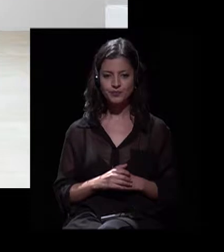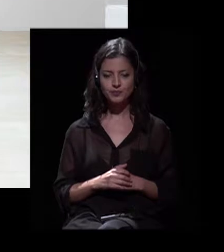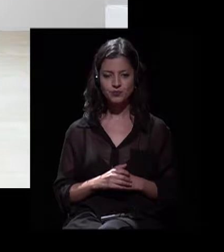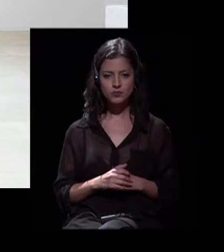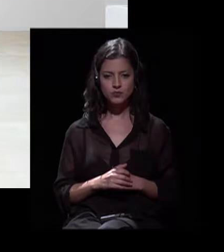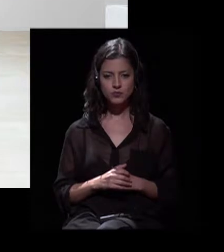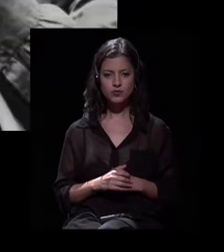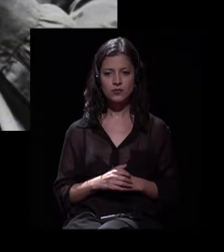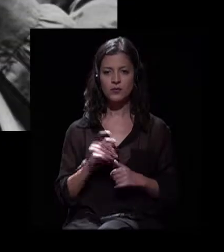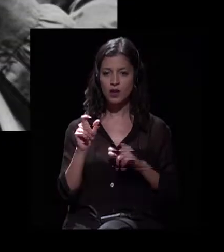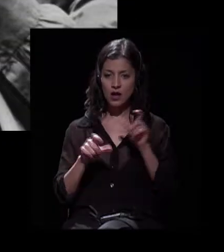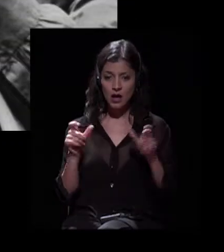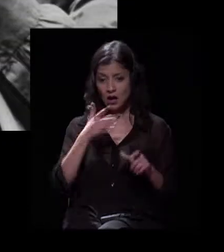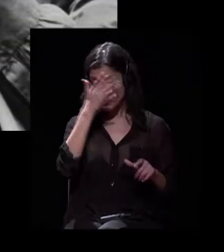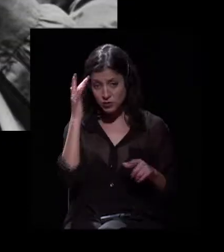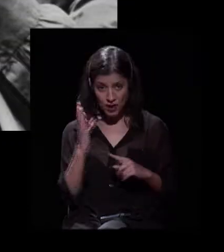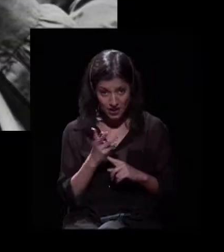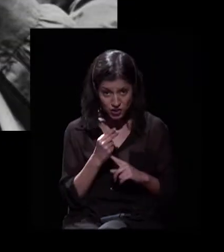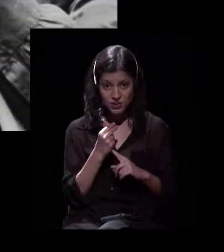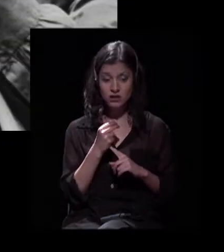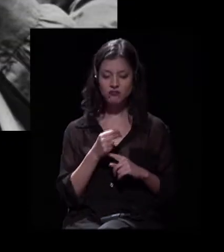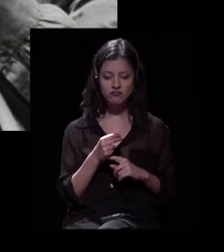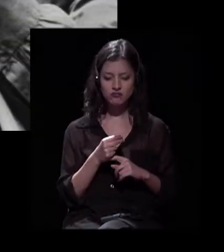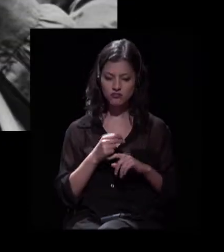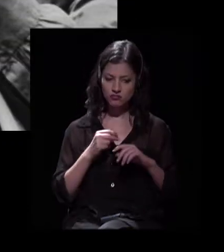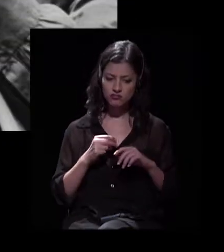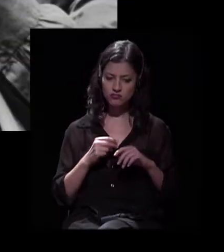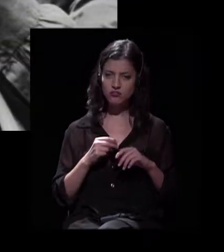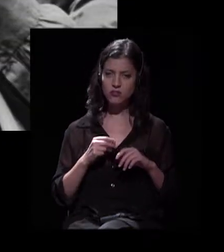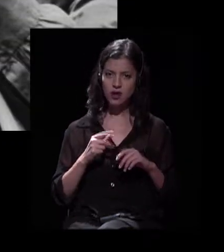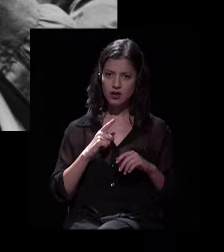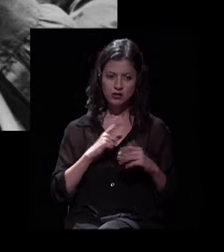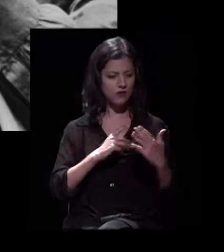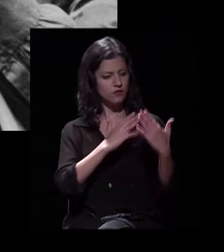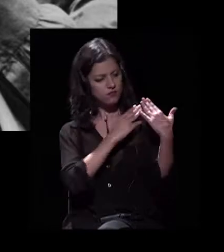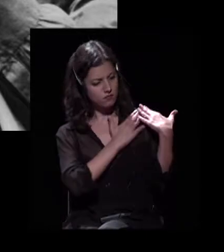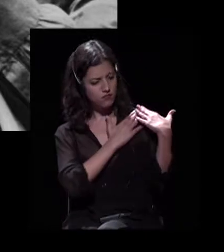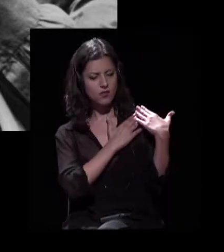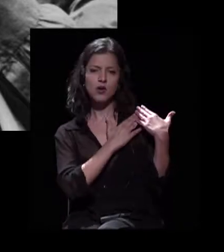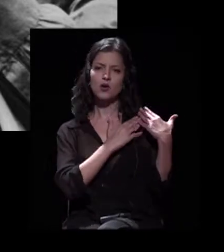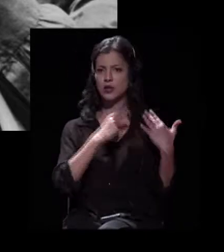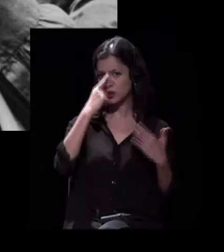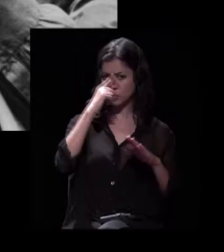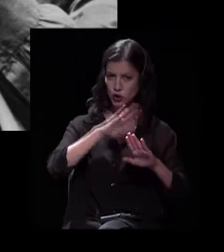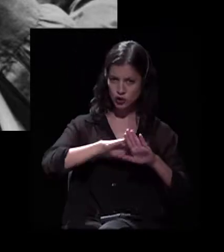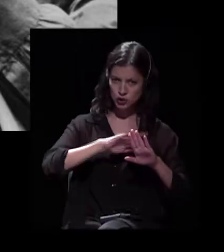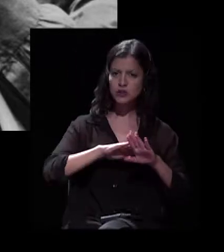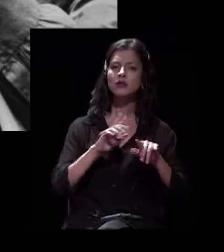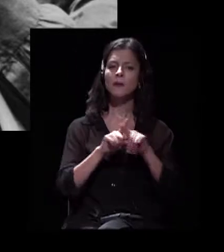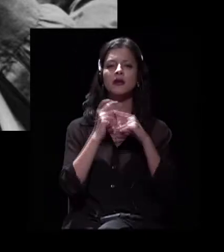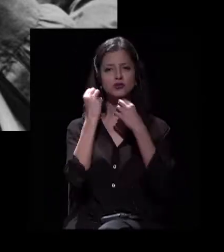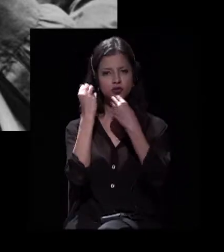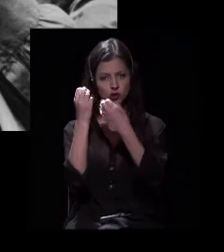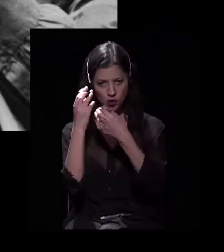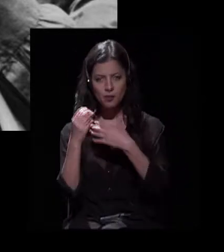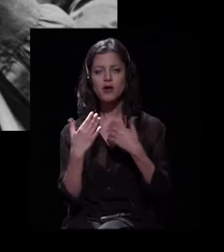Artists mobilized their commitment to ideological causes through the use of language, information, media such as video, television, and the